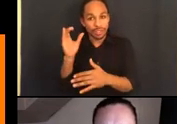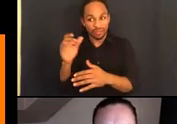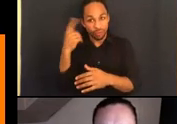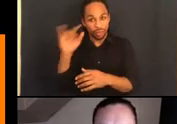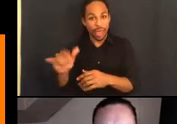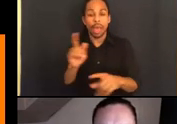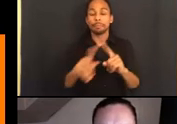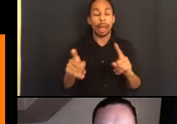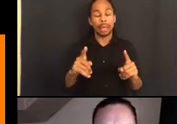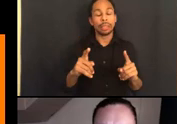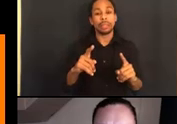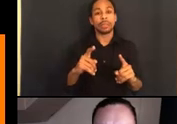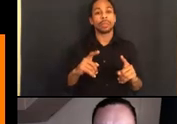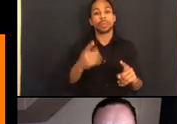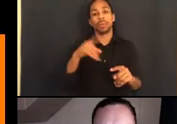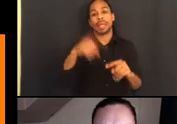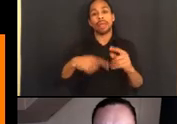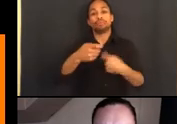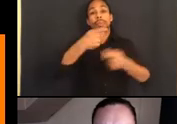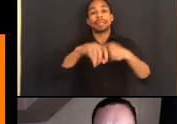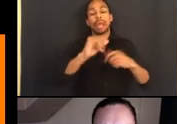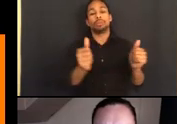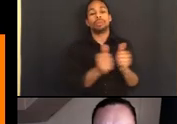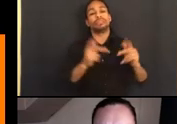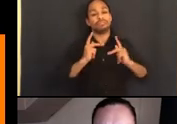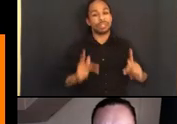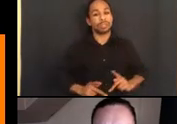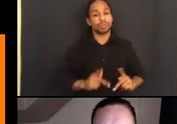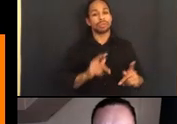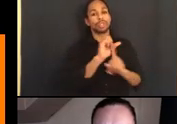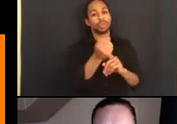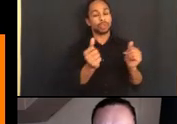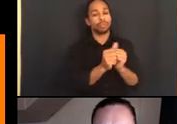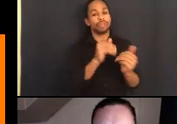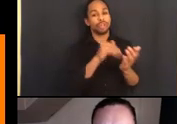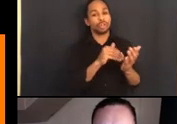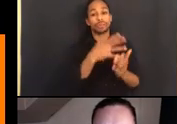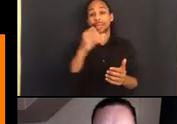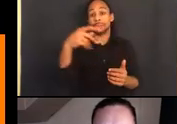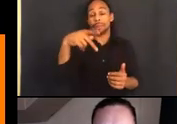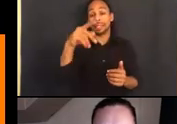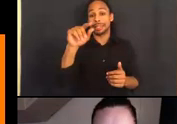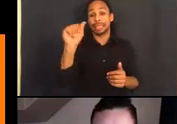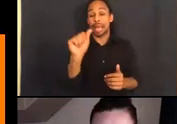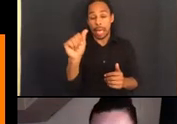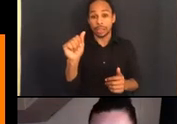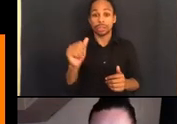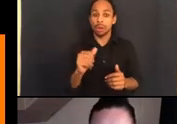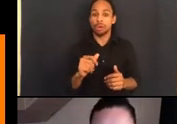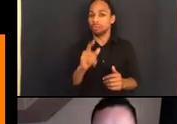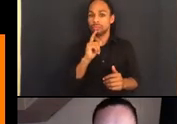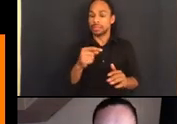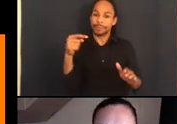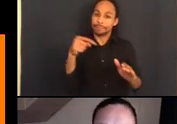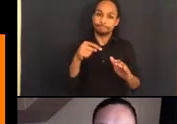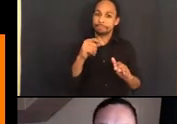situations with doctors. And then also in this moment, we know that PCAs are like severely underprotected, and a lot of our folks